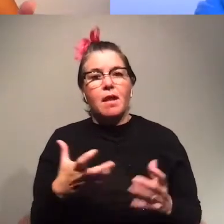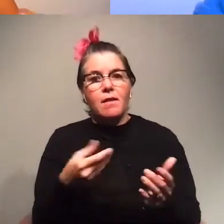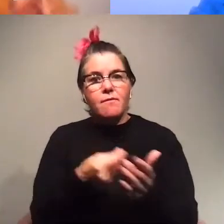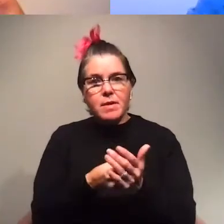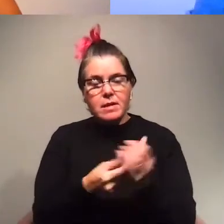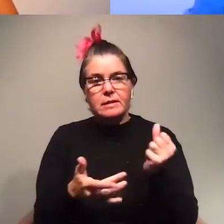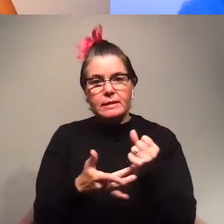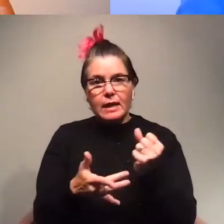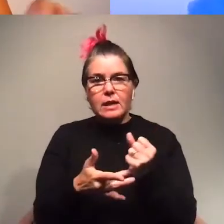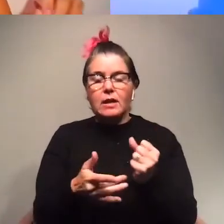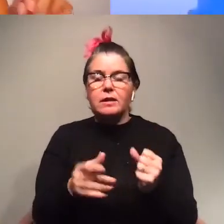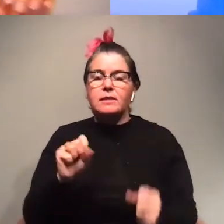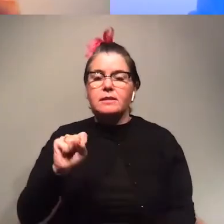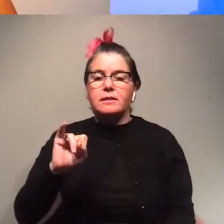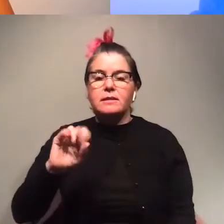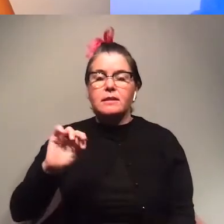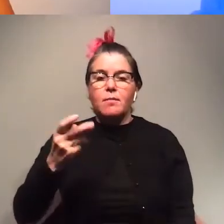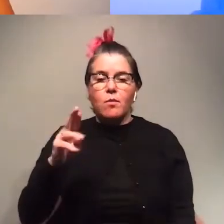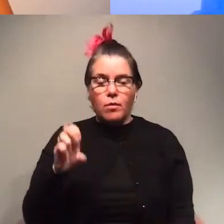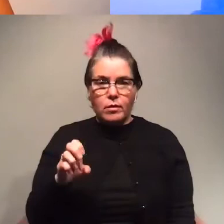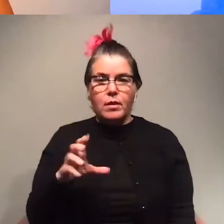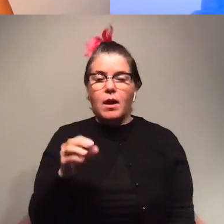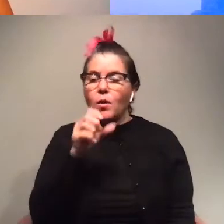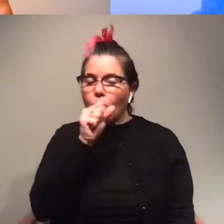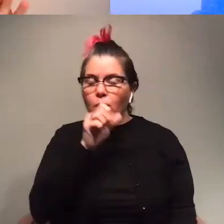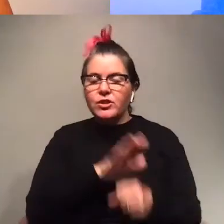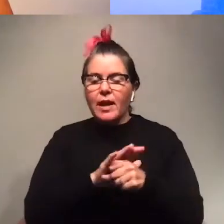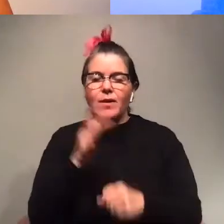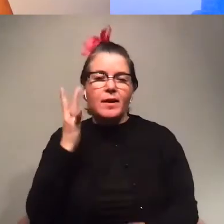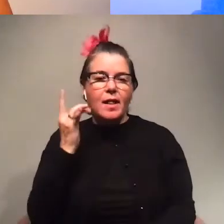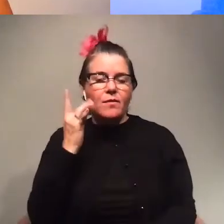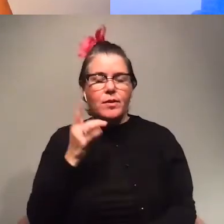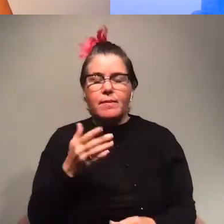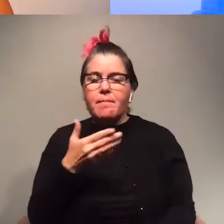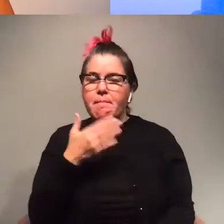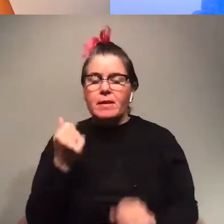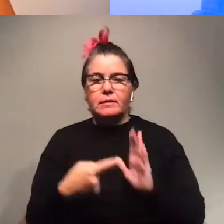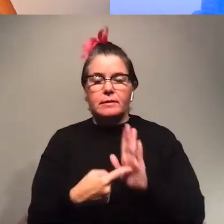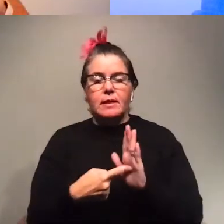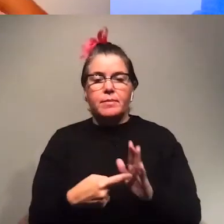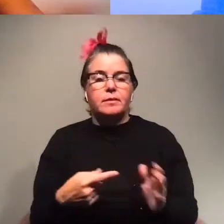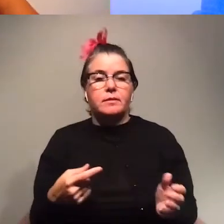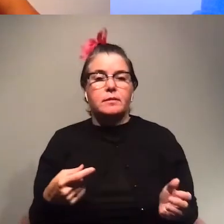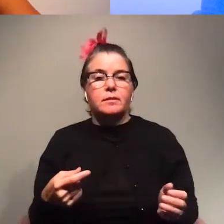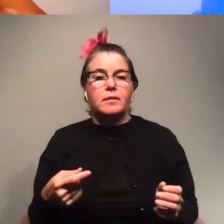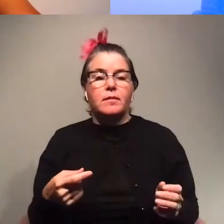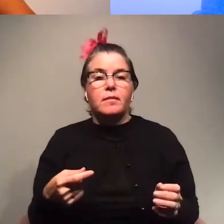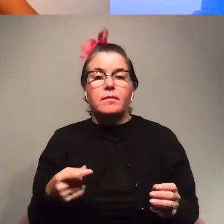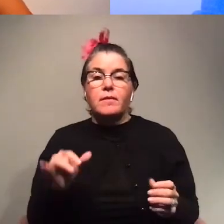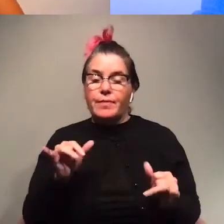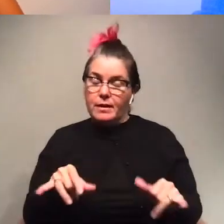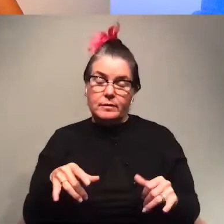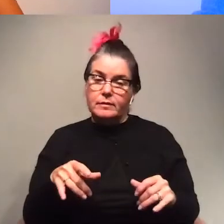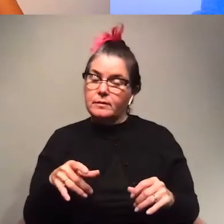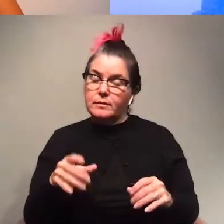to do that. Like Singapore and Orange County, California are like the best examples of where that is like really